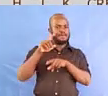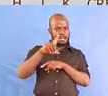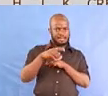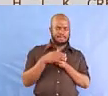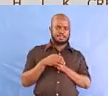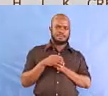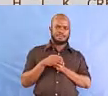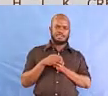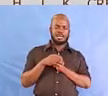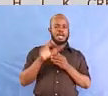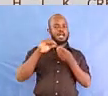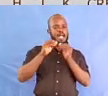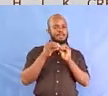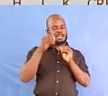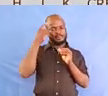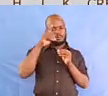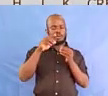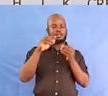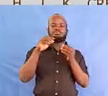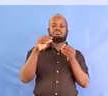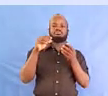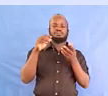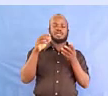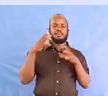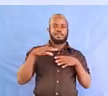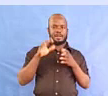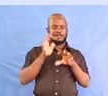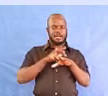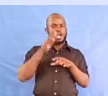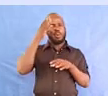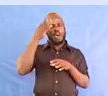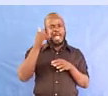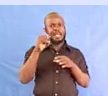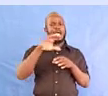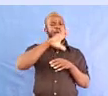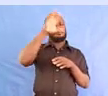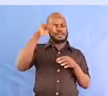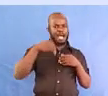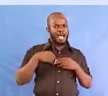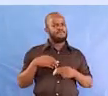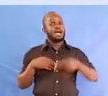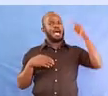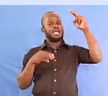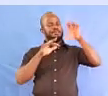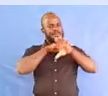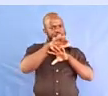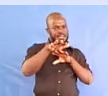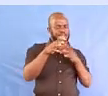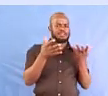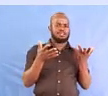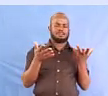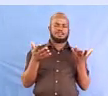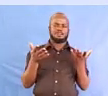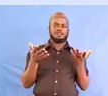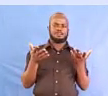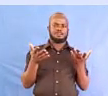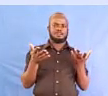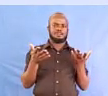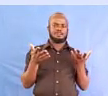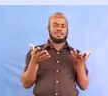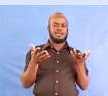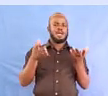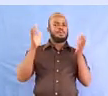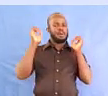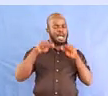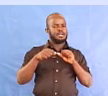same time by the same virus? Here are the figures for the number infected. Why would Africa have such a high prevalence,